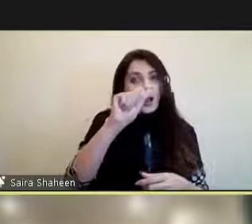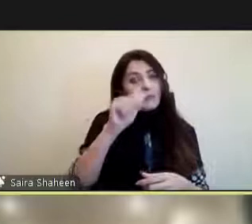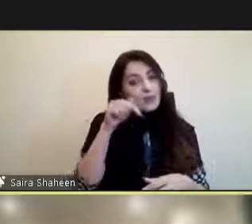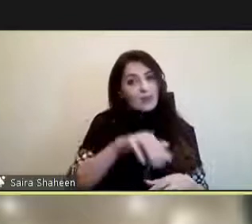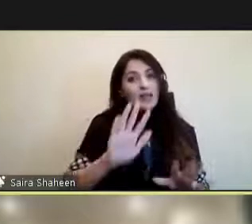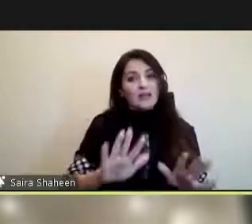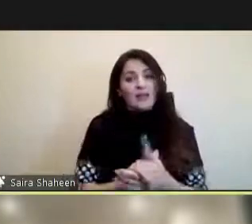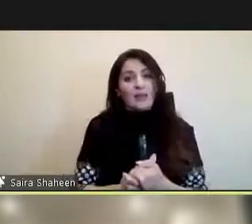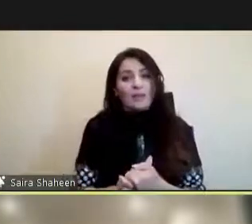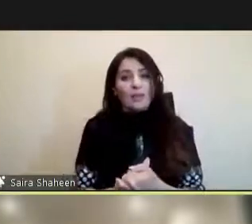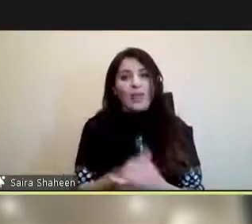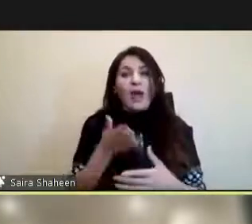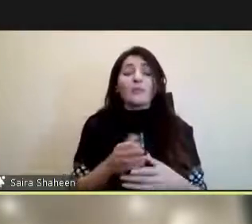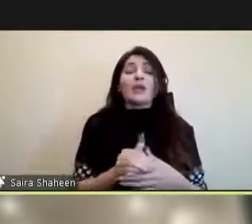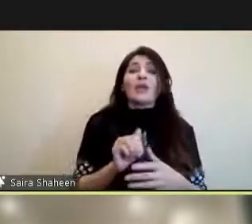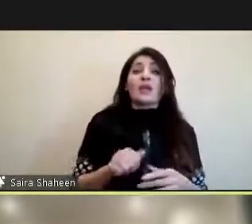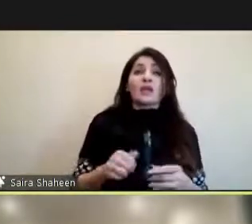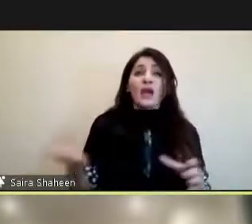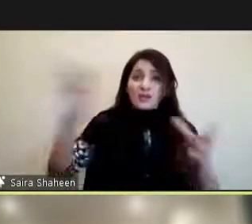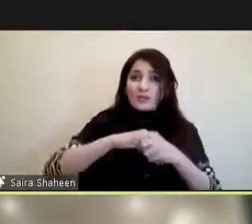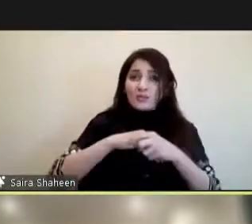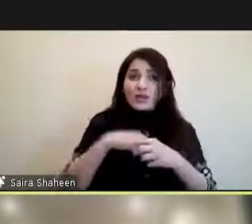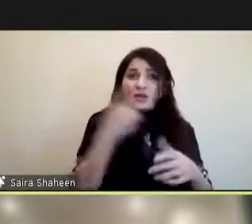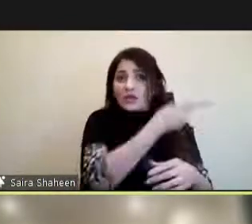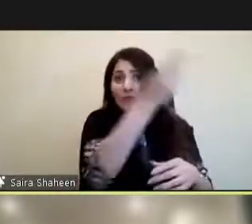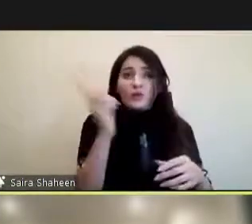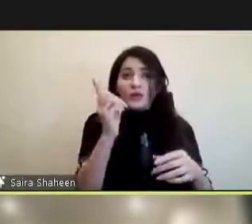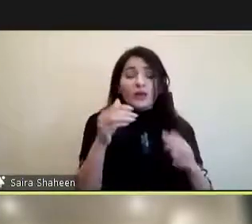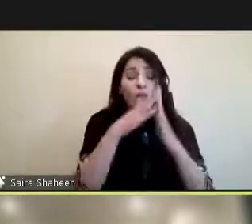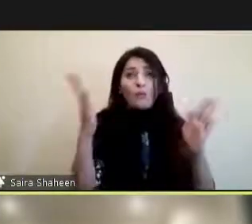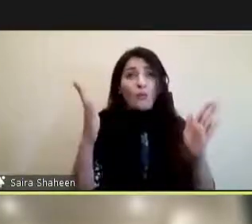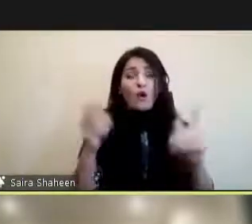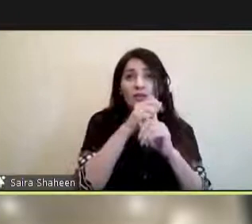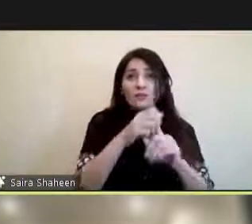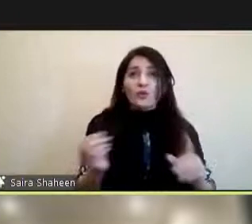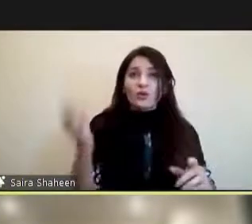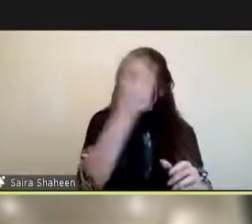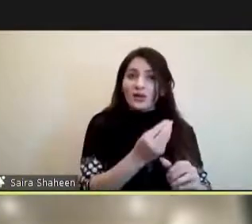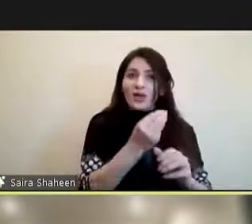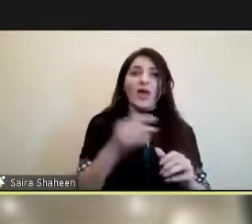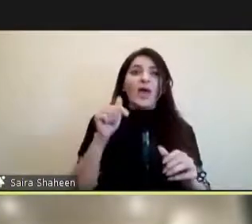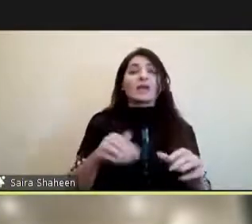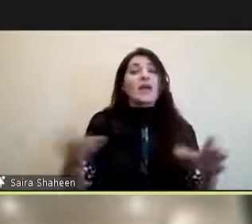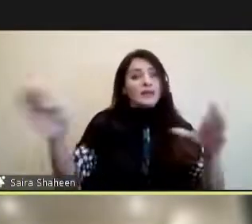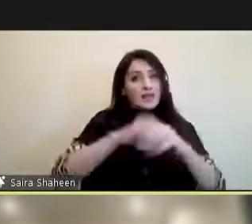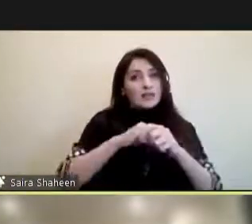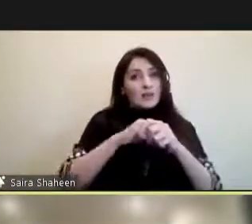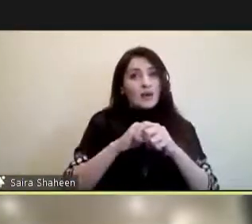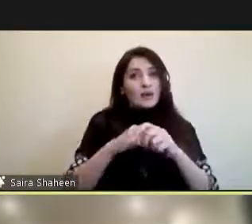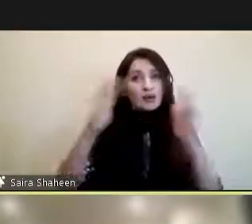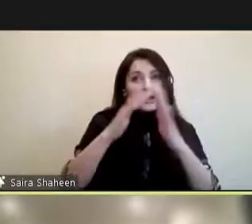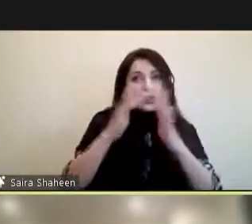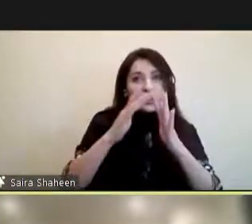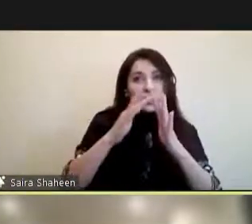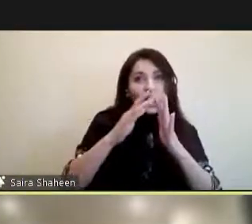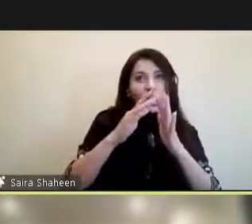for the accessibility community. And as many of you know, accessible digital solutions are a critical preconditions for persons